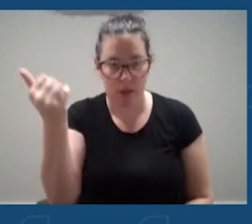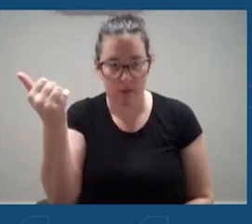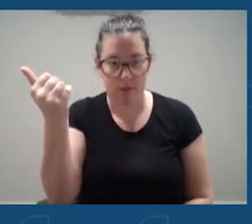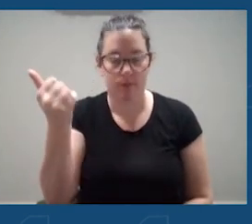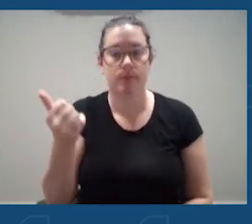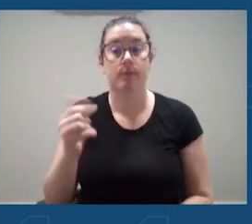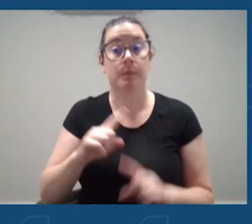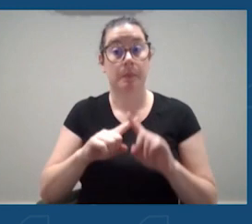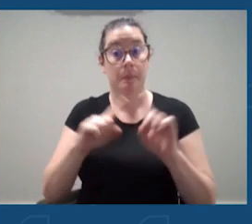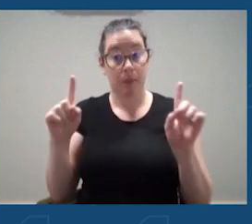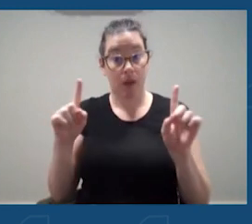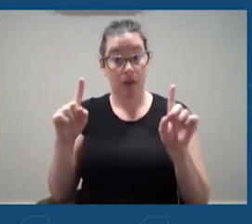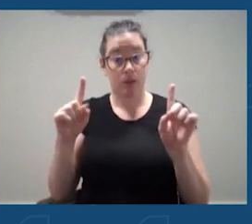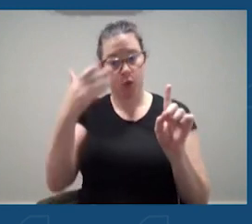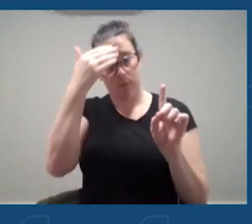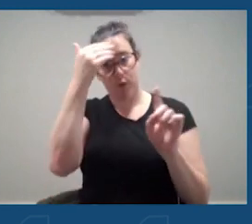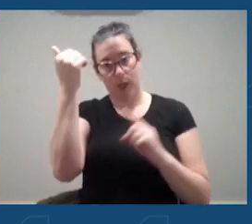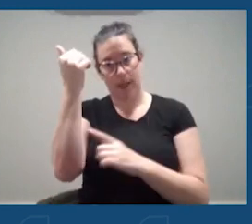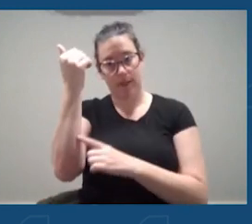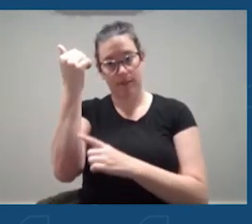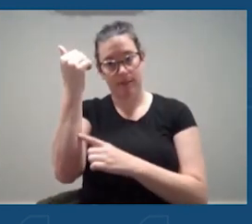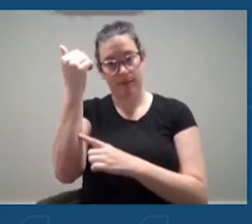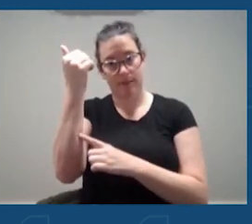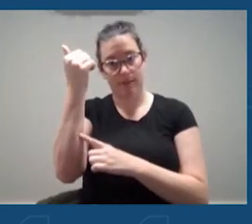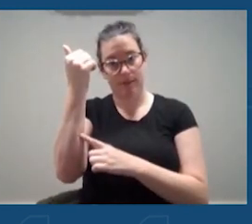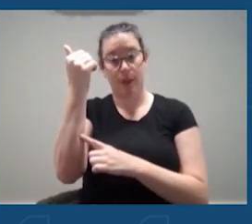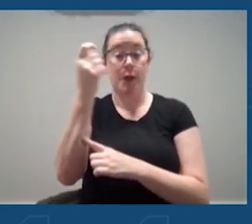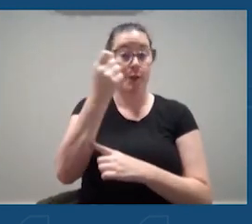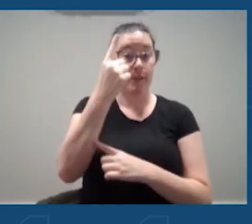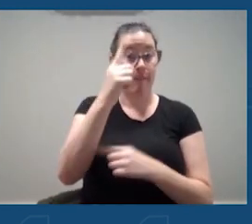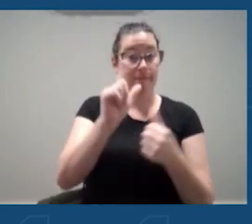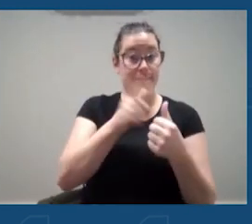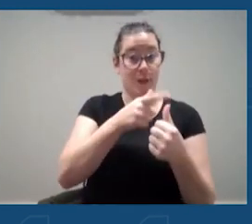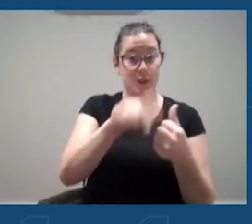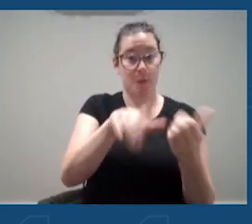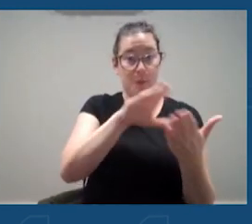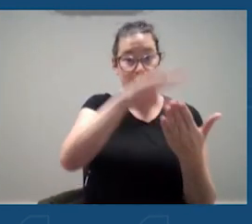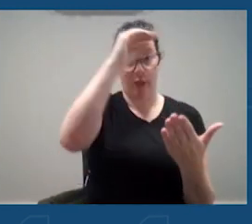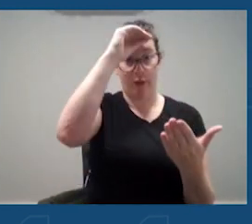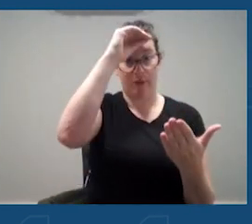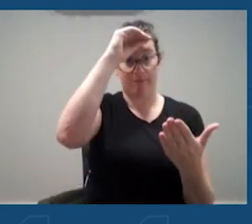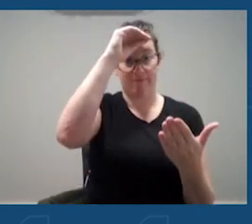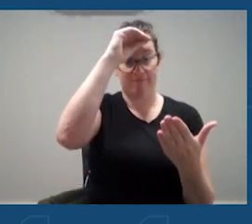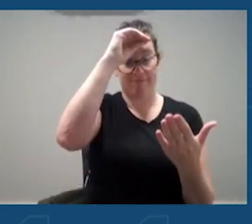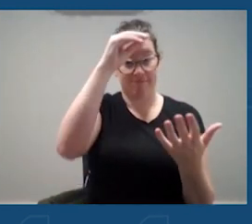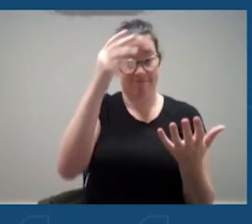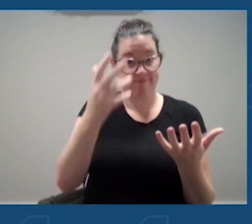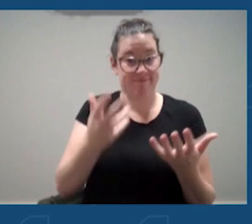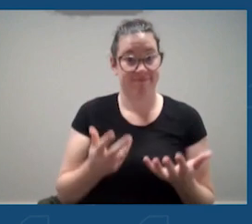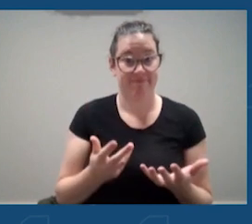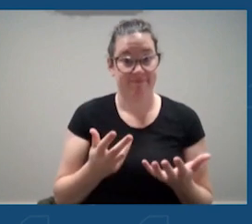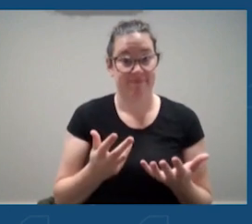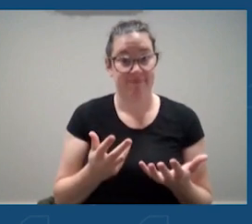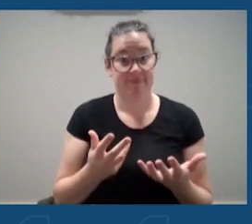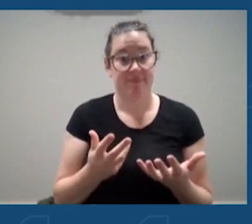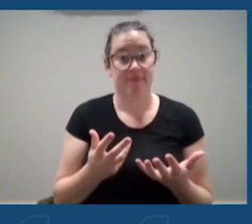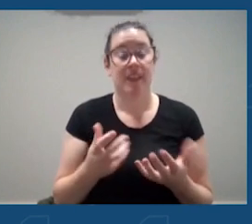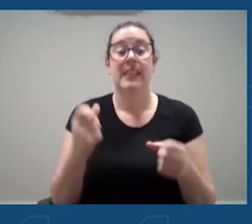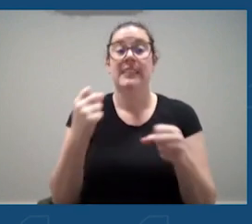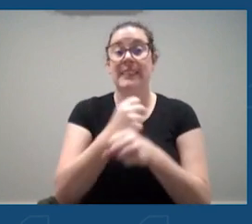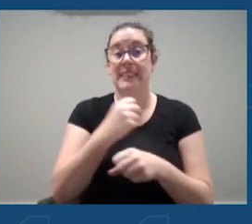But in order to forget something, you need to learn about it in the first place. And the